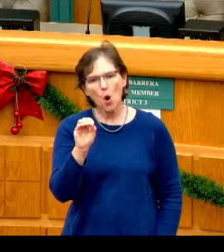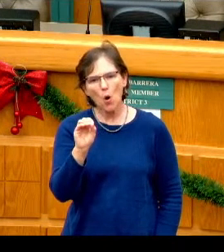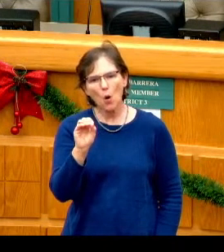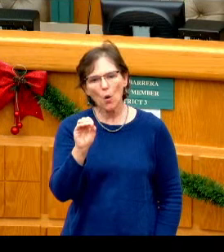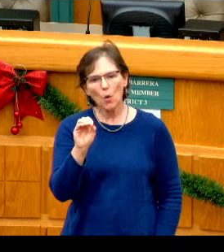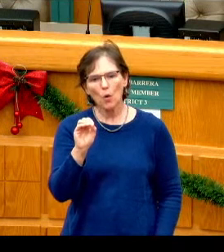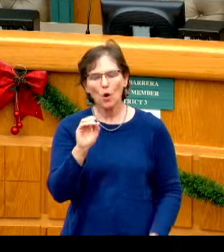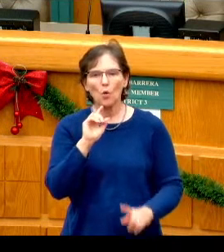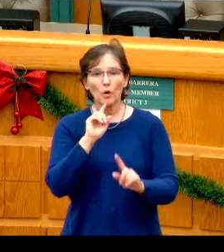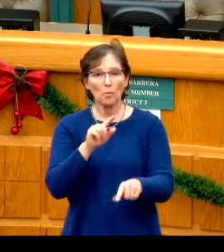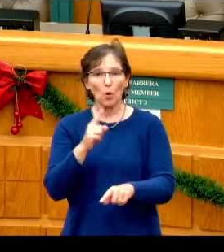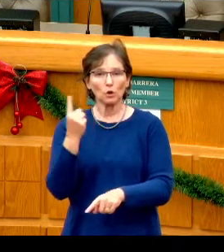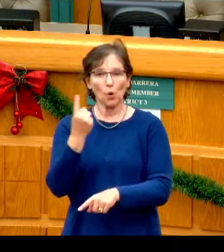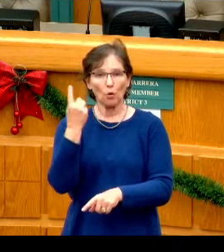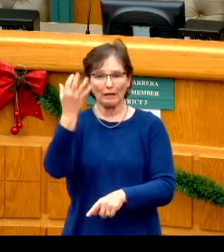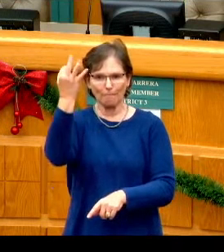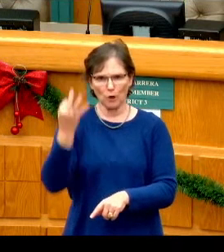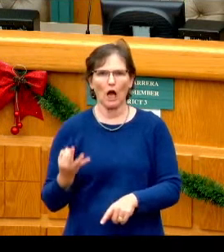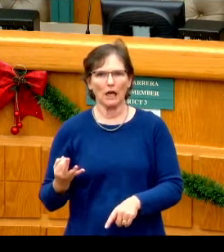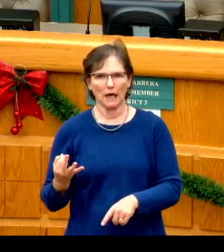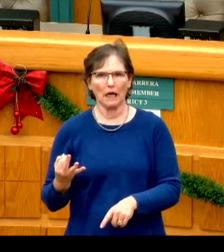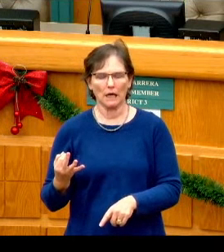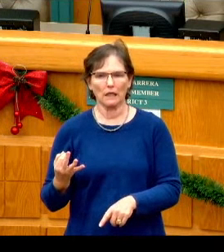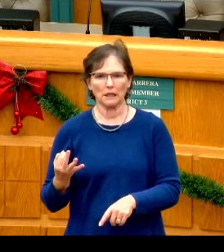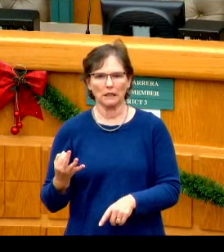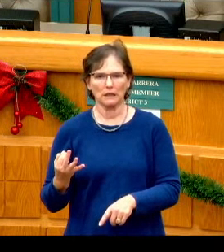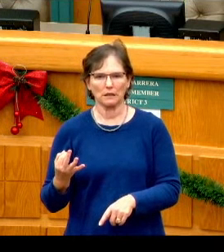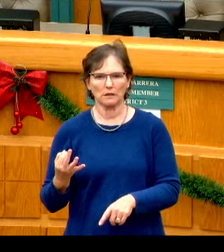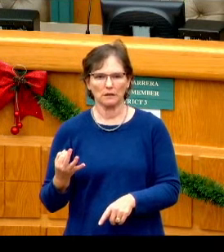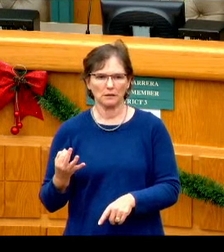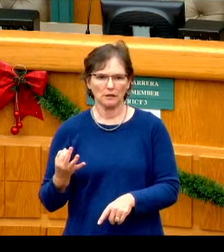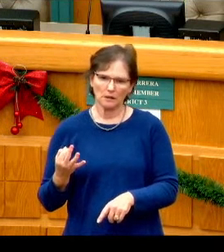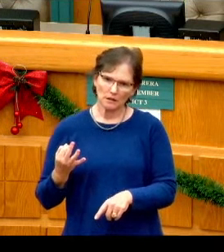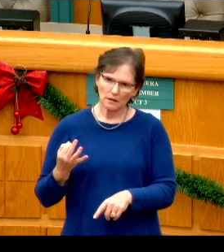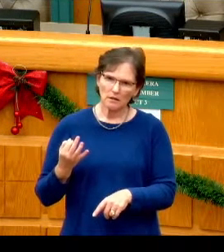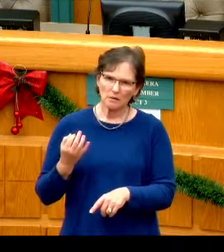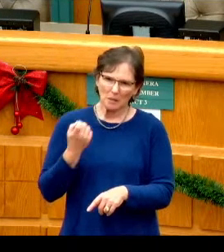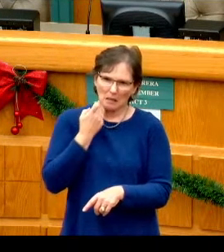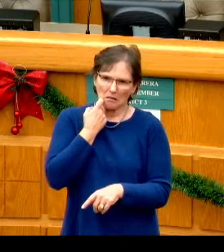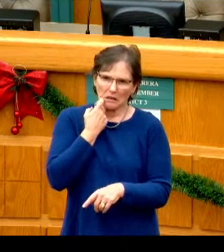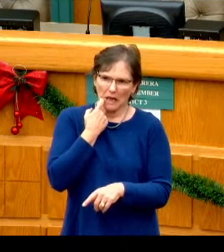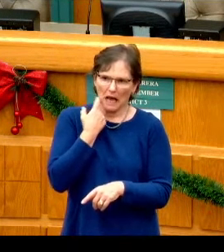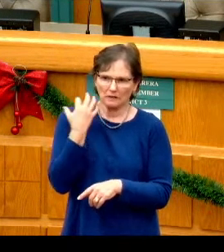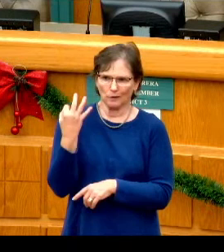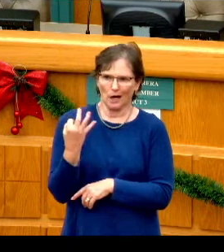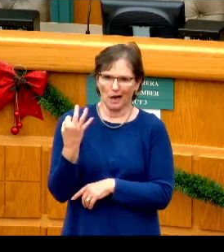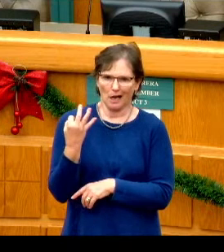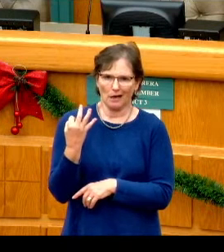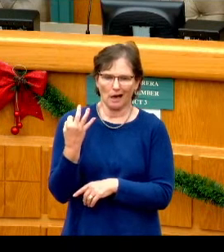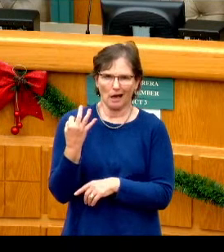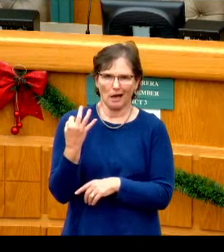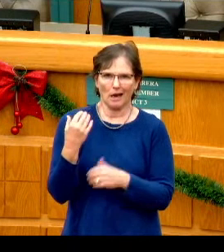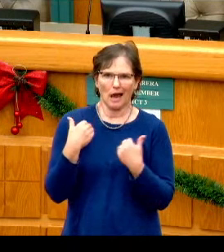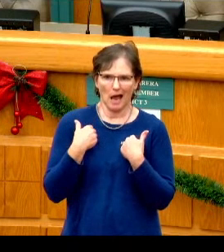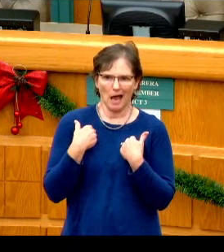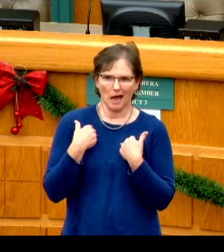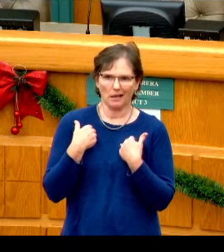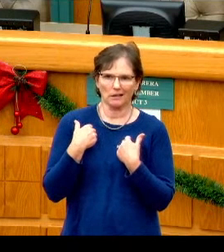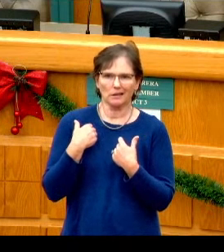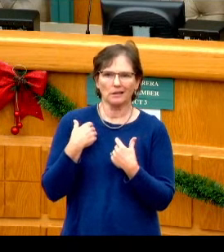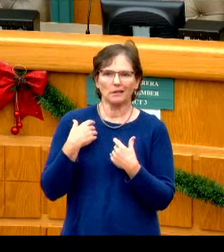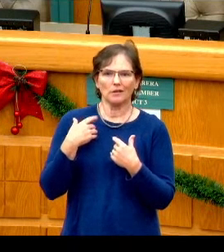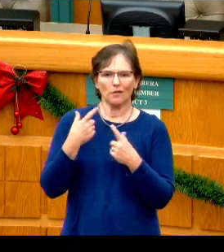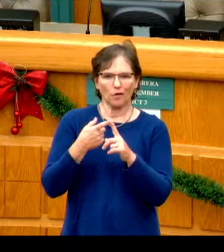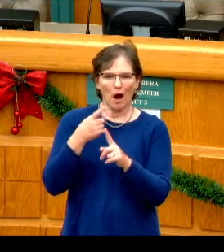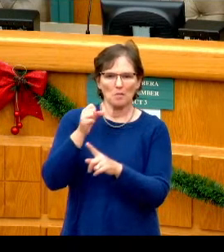on Fridays, so that uptick is because we're pretty close to last Friday, and realize that's a whole week's worth of cases that